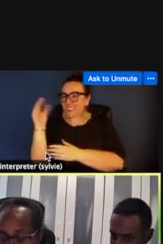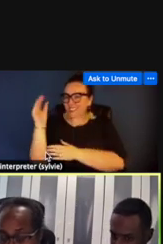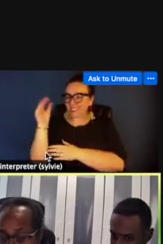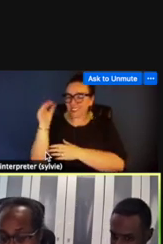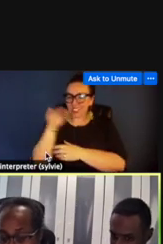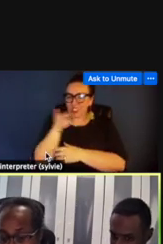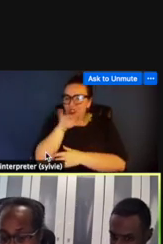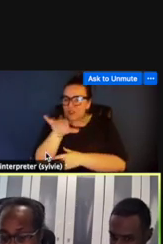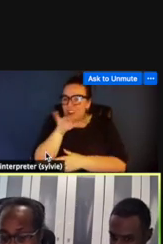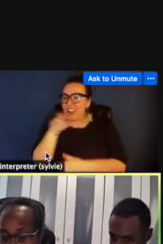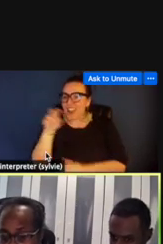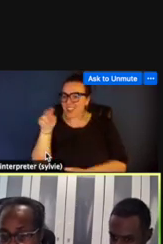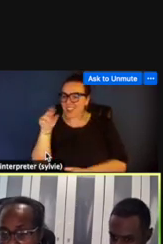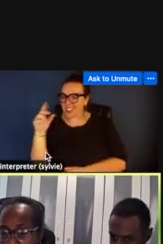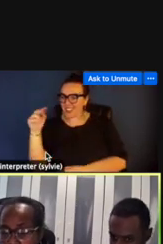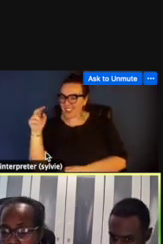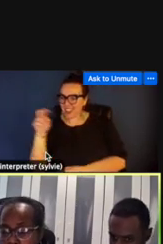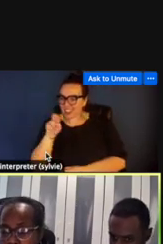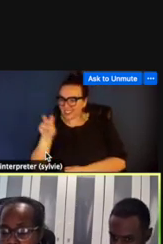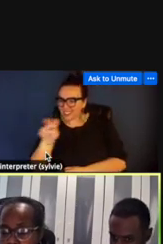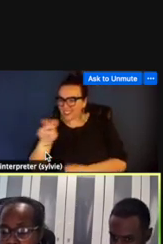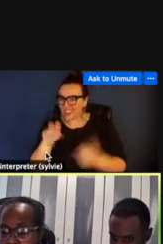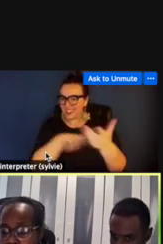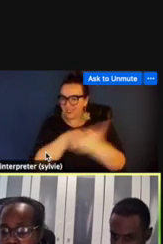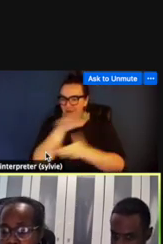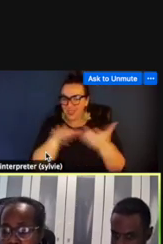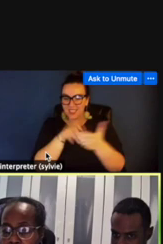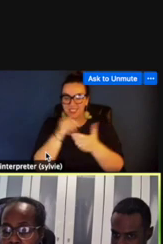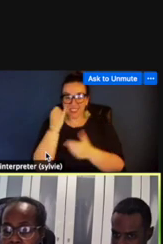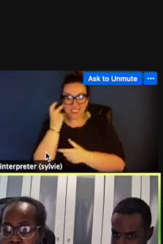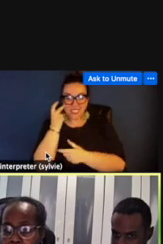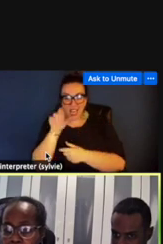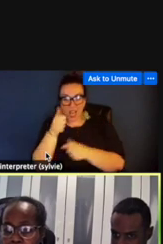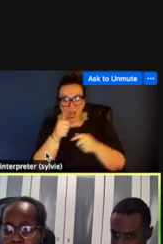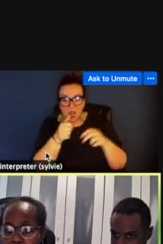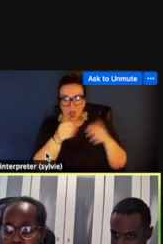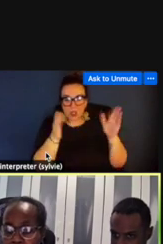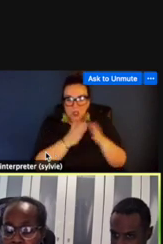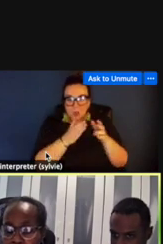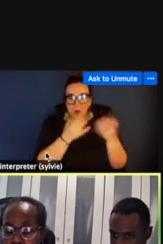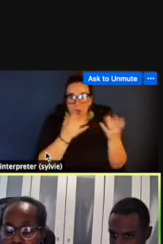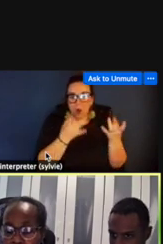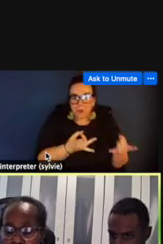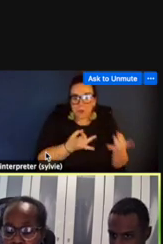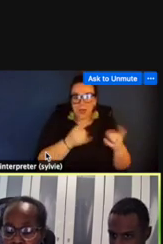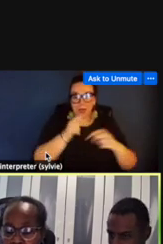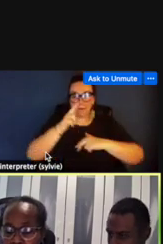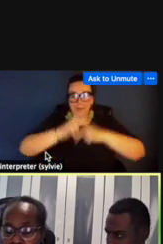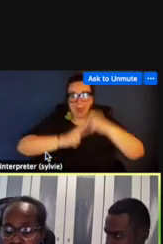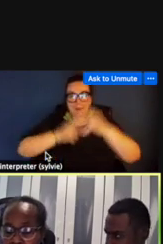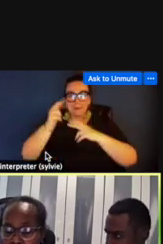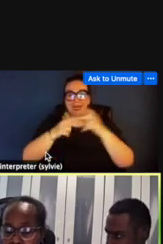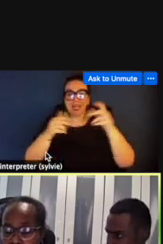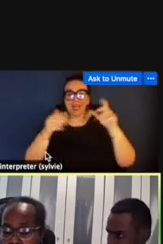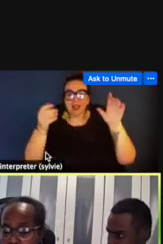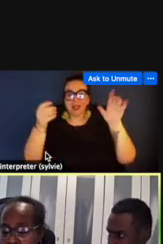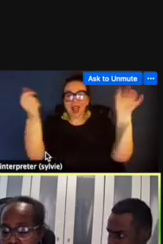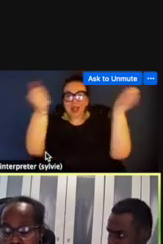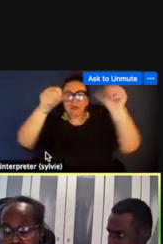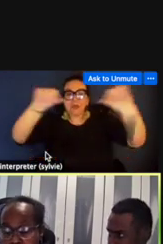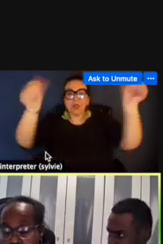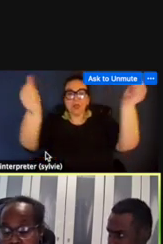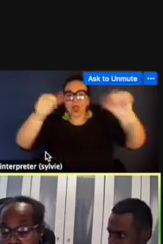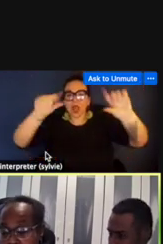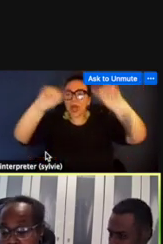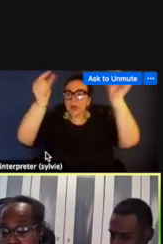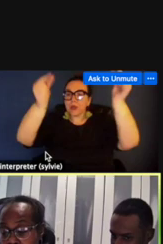someone sitting there, that's another small Buddha. But you see how the building is made with all the curves and everything.